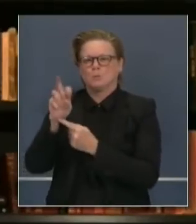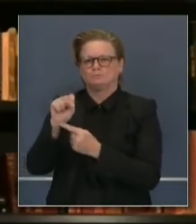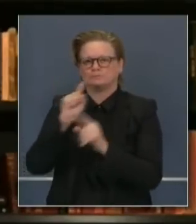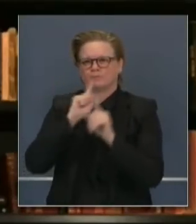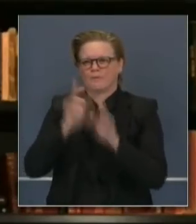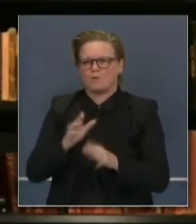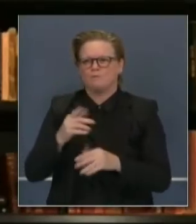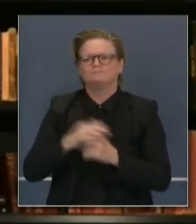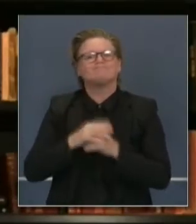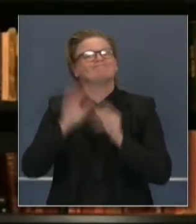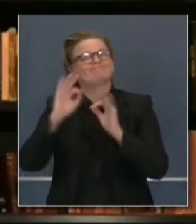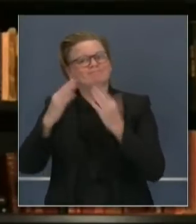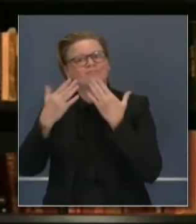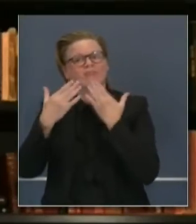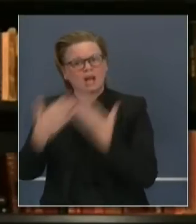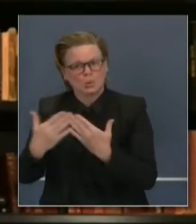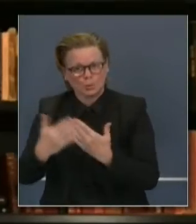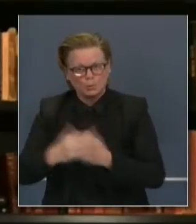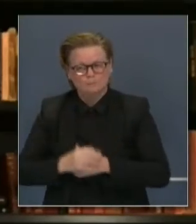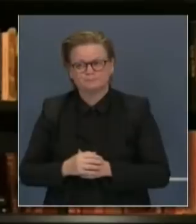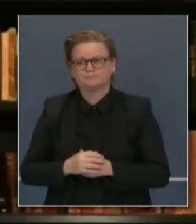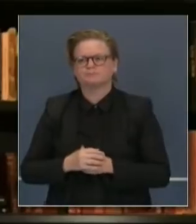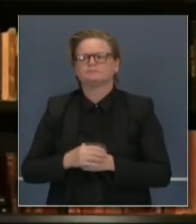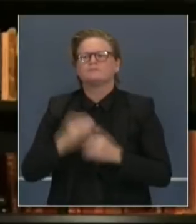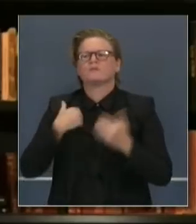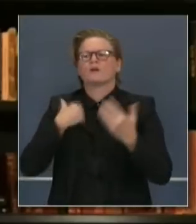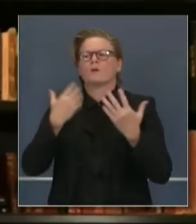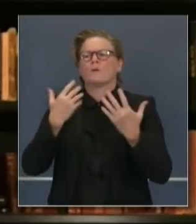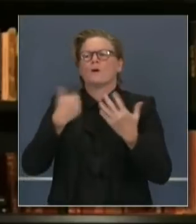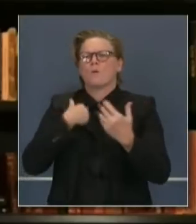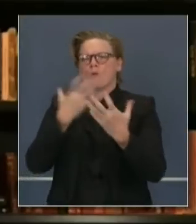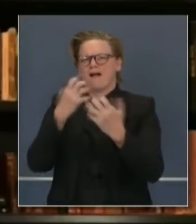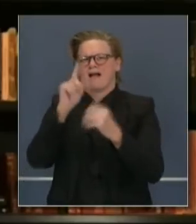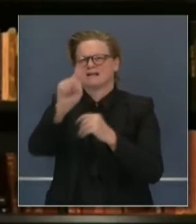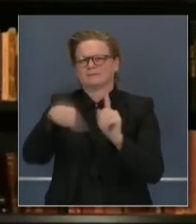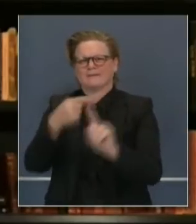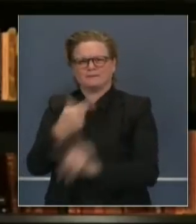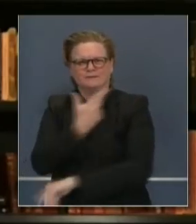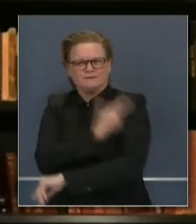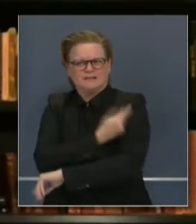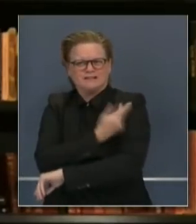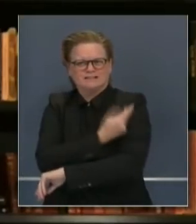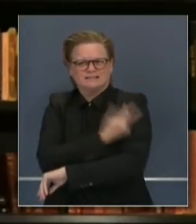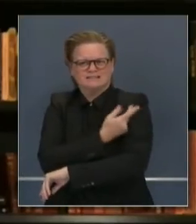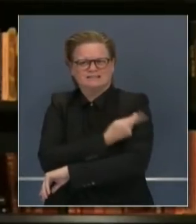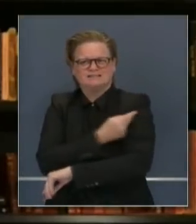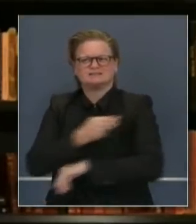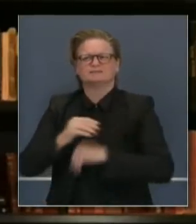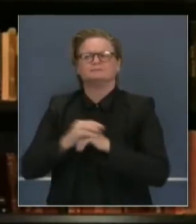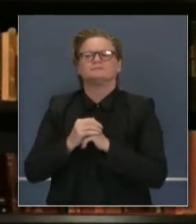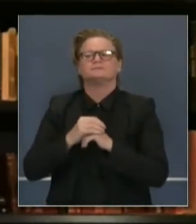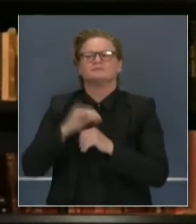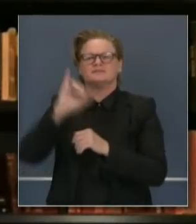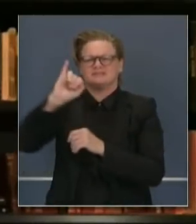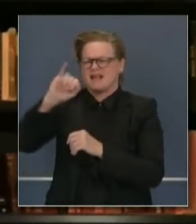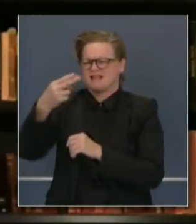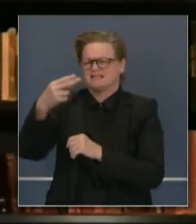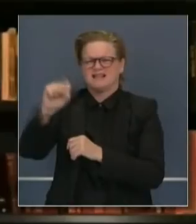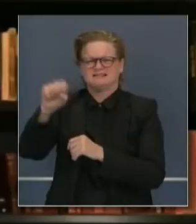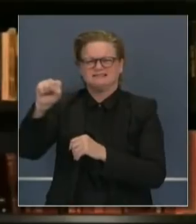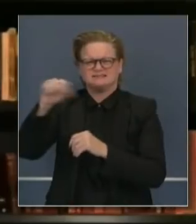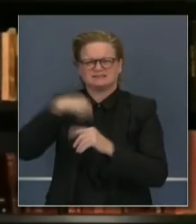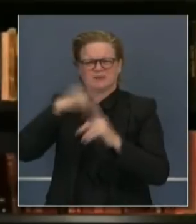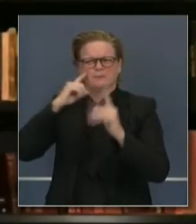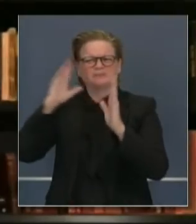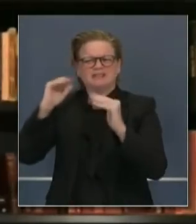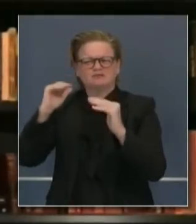Hi, thank you. I wanted to ask about vaccines. HHS says it expects 40 million doses of the 2